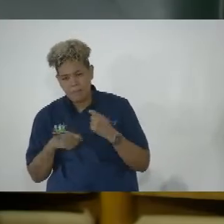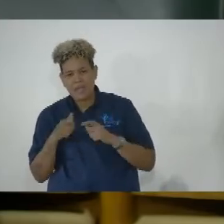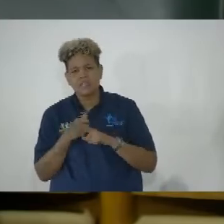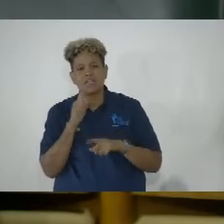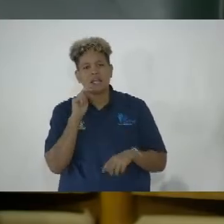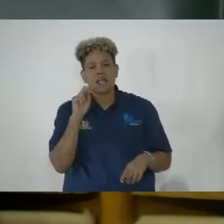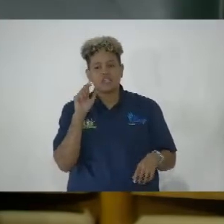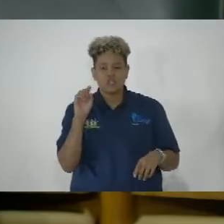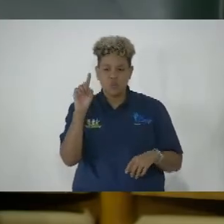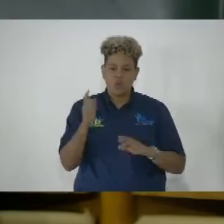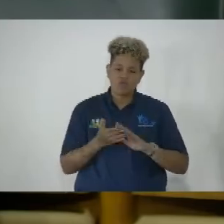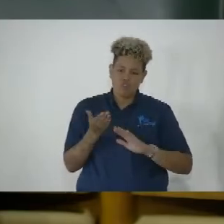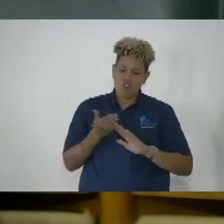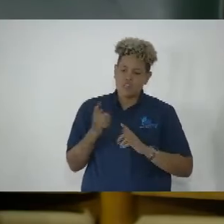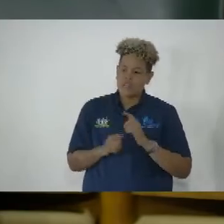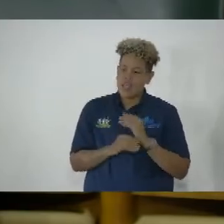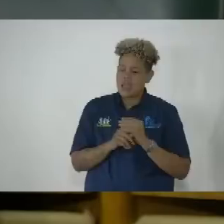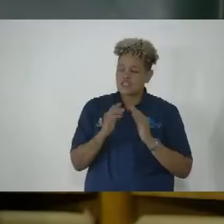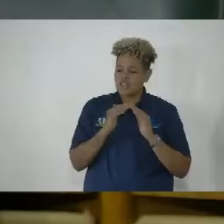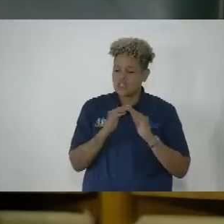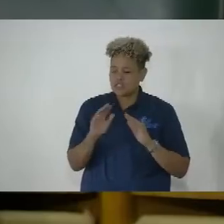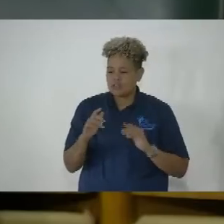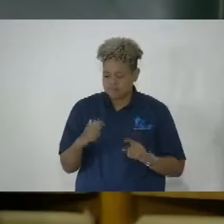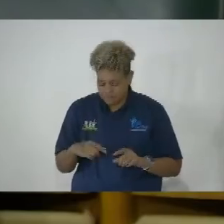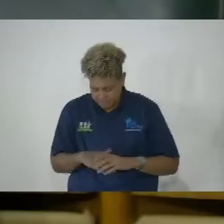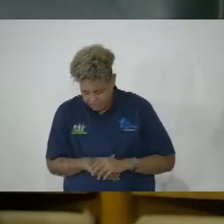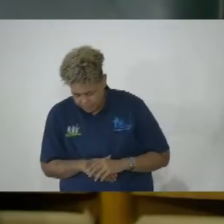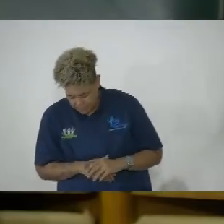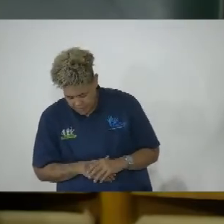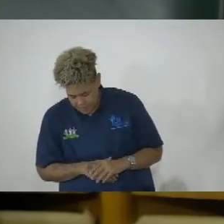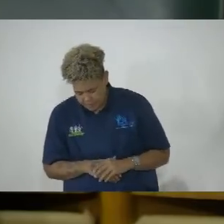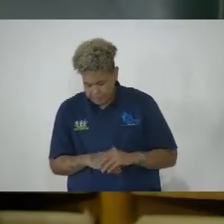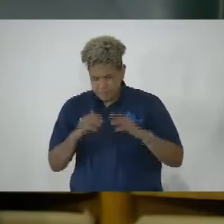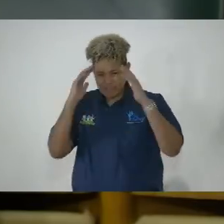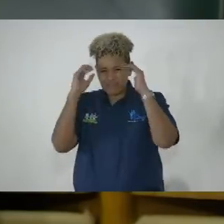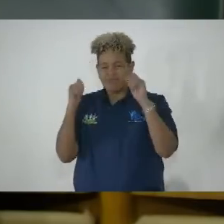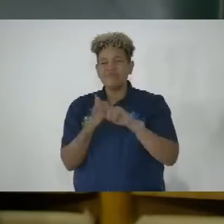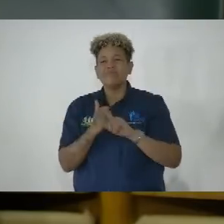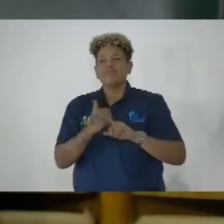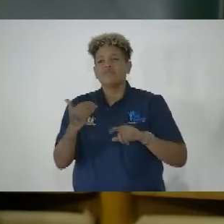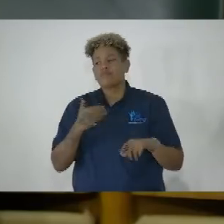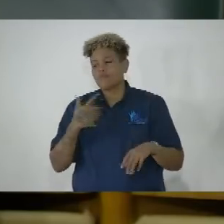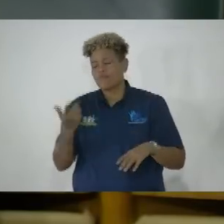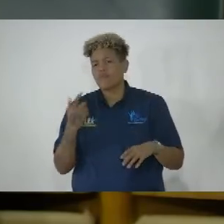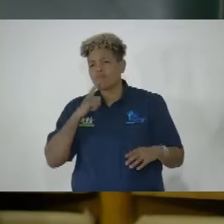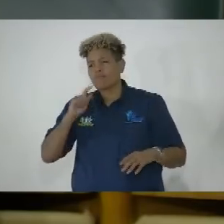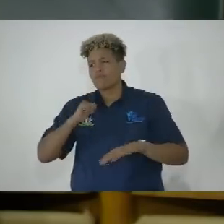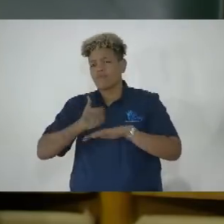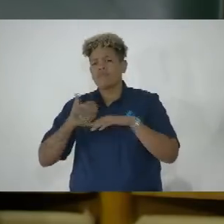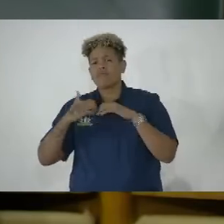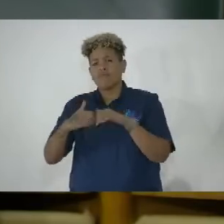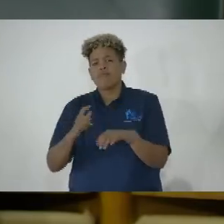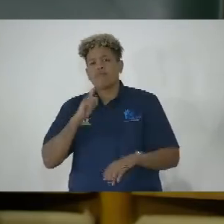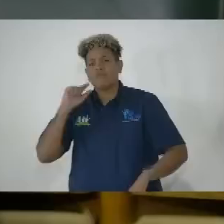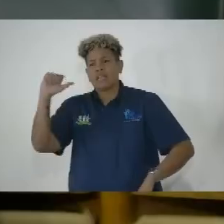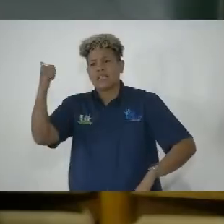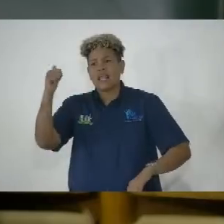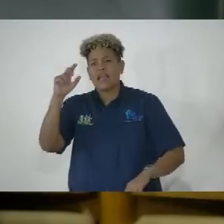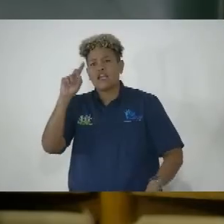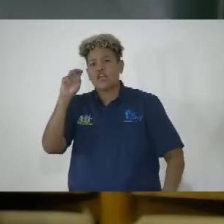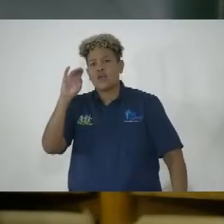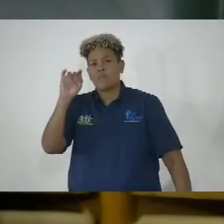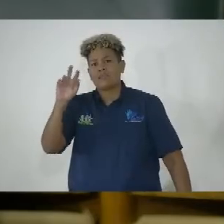NGO running shelter. Mr. President, there has been the establishment of 10 domestic